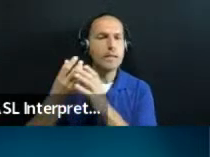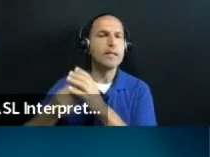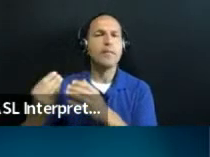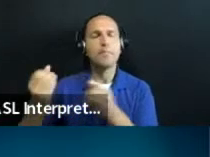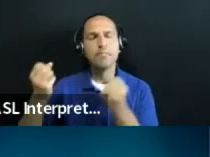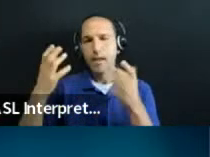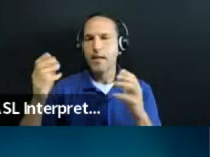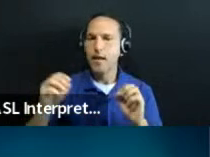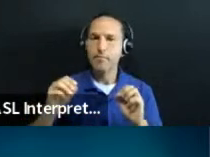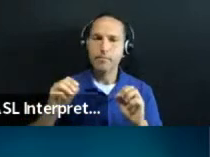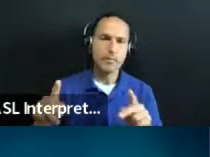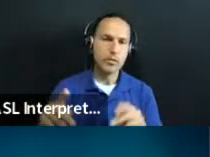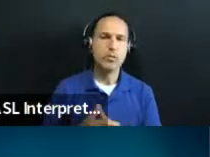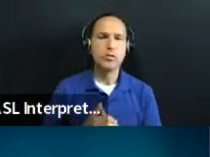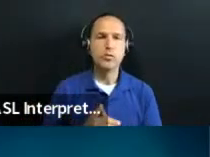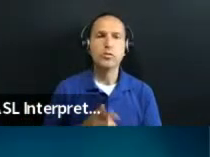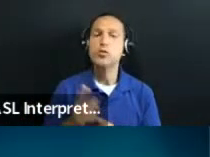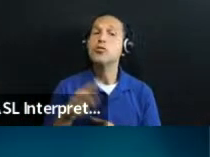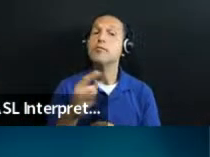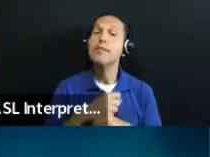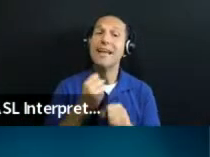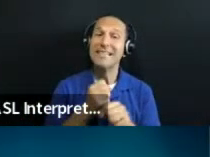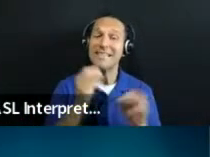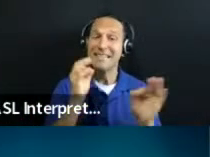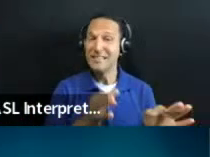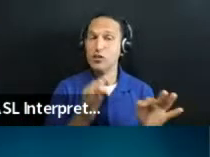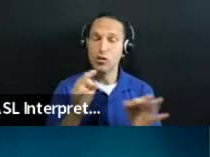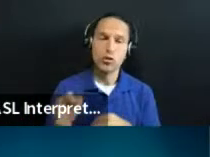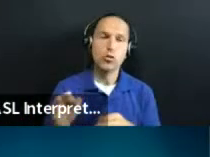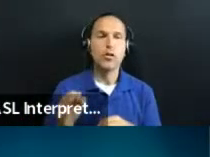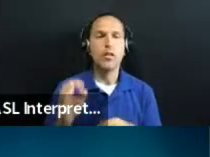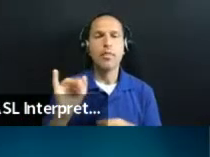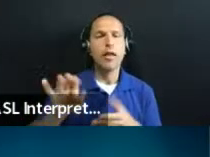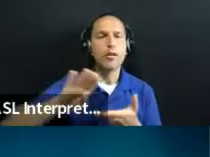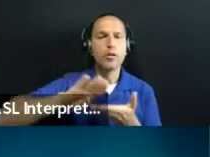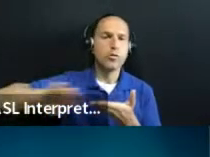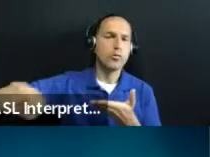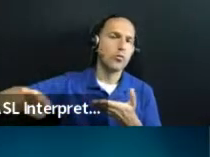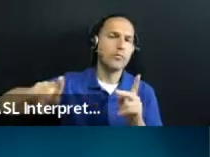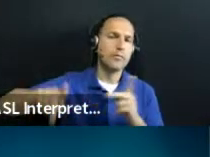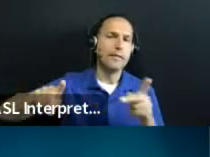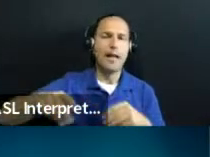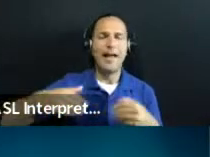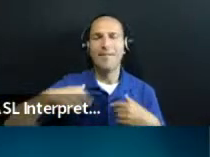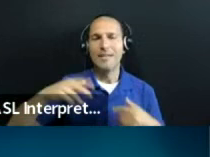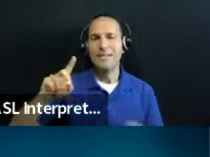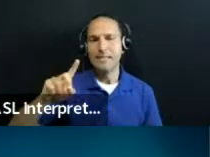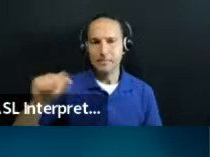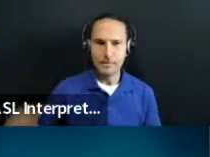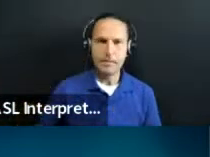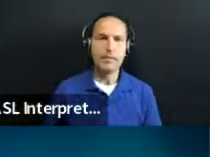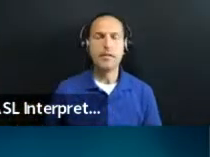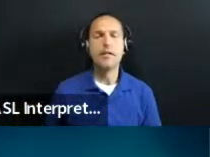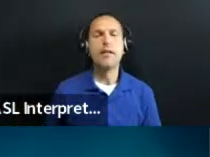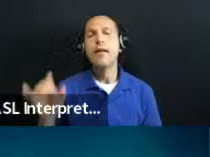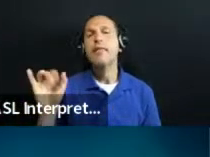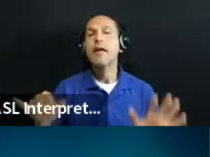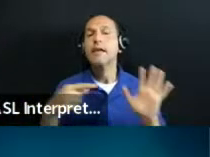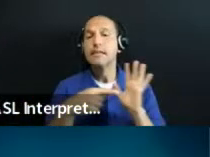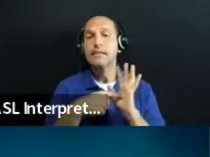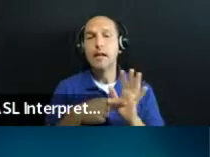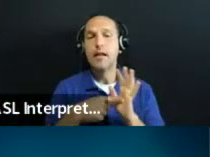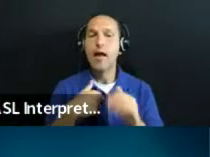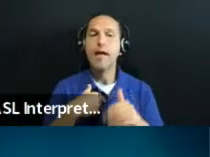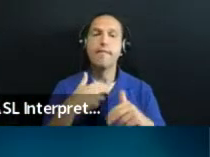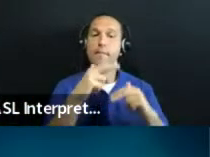opportunities because you've already made decisions that might exclude people with disabilities, right? As an example, if I've already